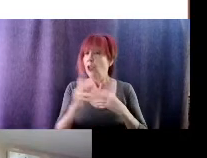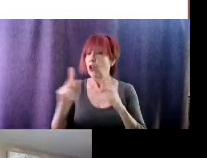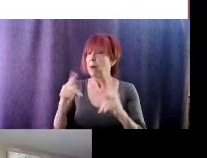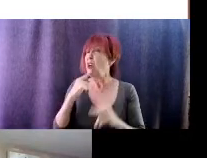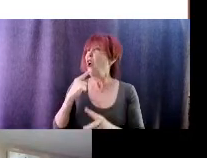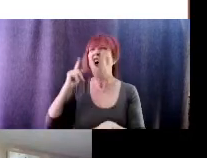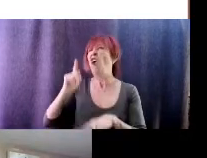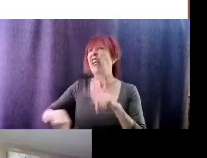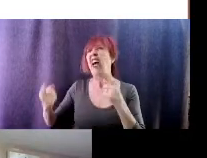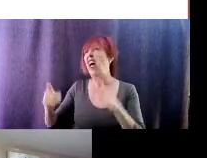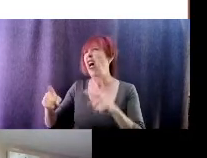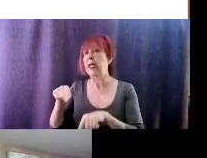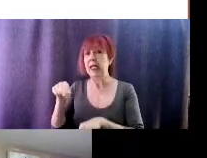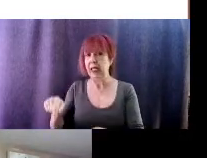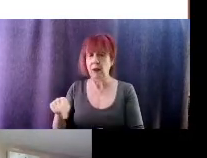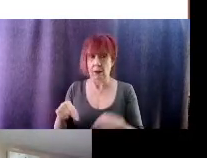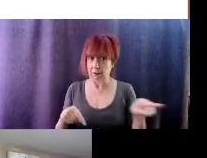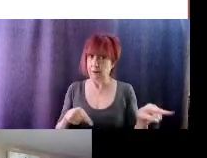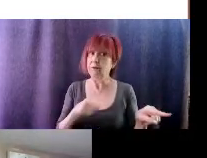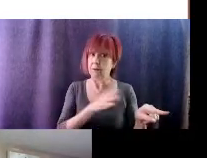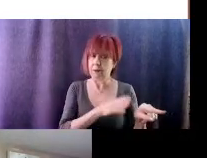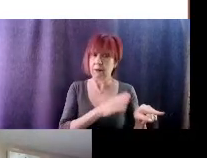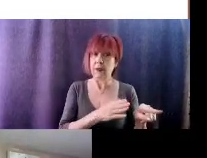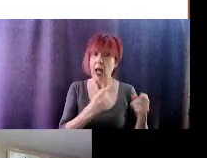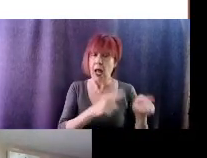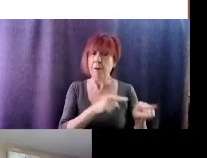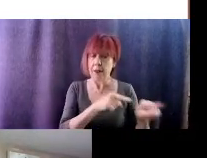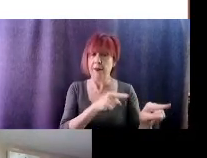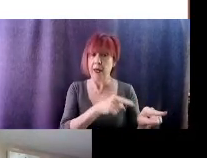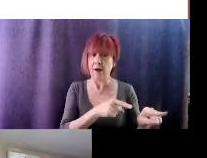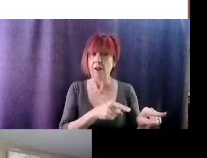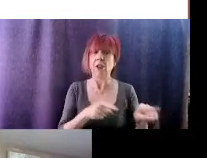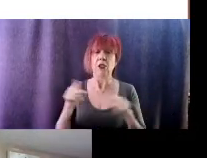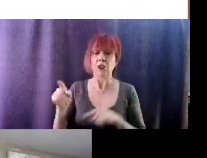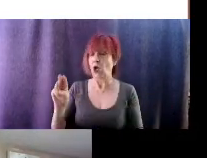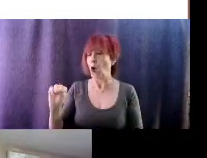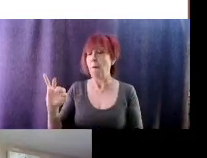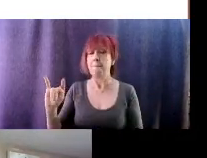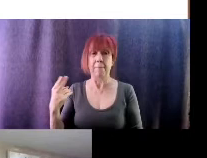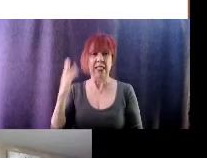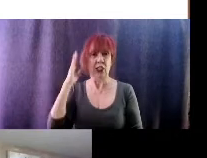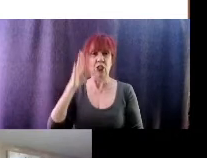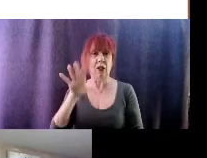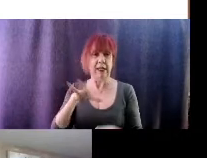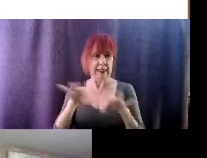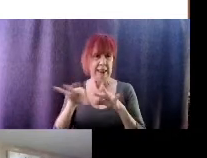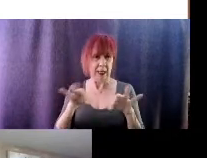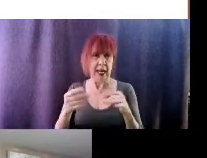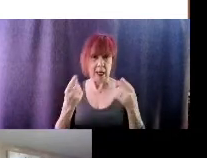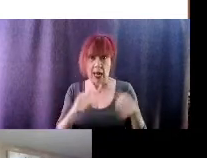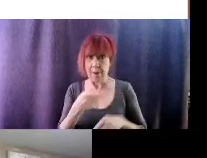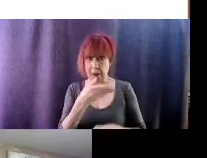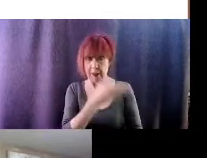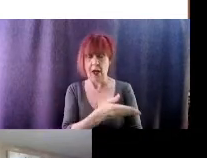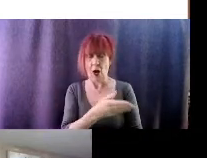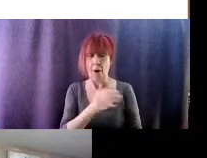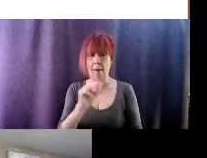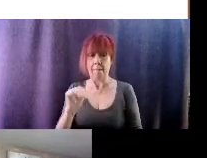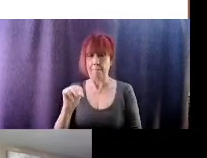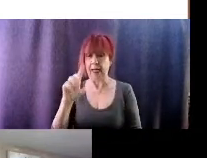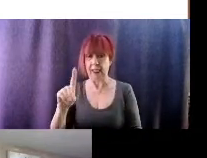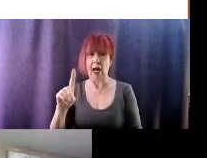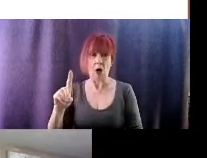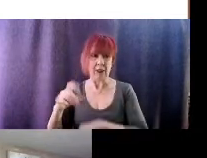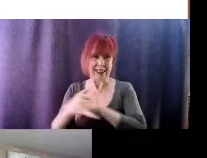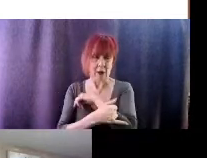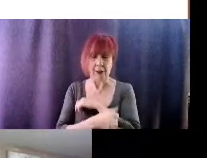I'll turn it over to Mitch to tell you a little bit more about McDowell, and Mr. Napper can join us hopefully on this one too. Yeah, folks, like